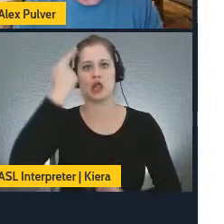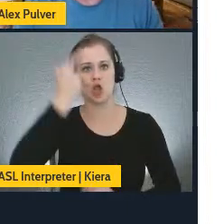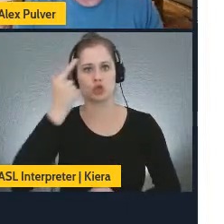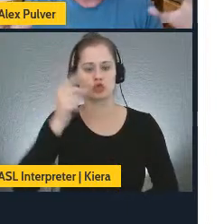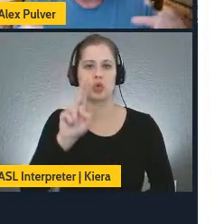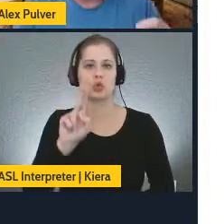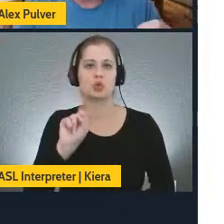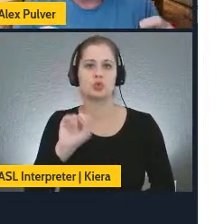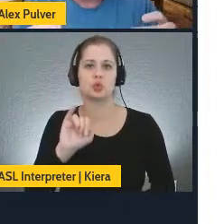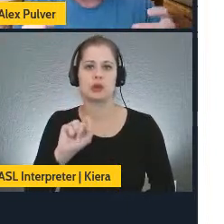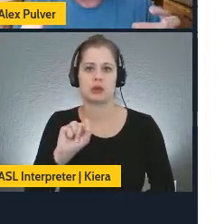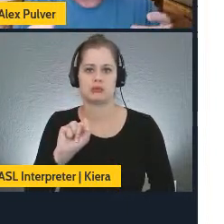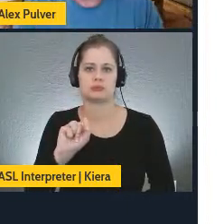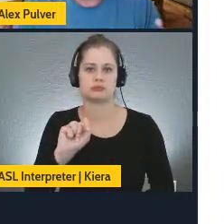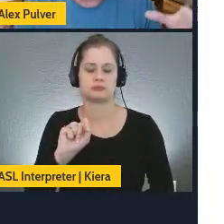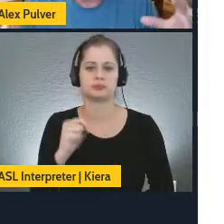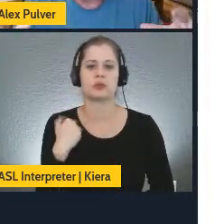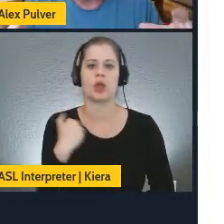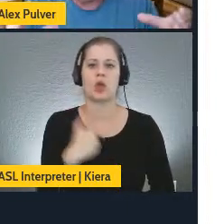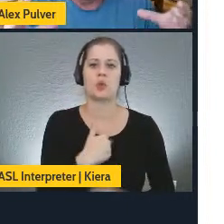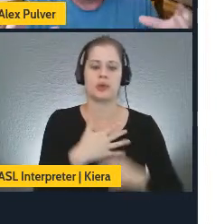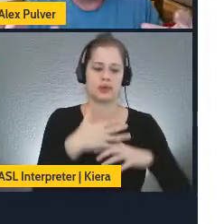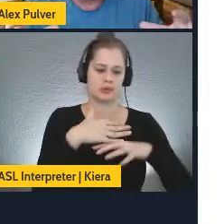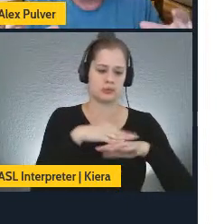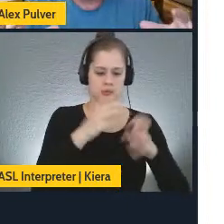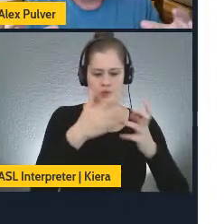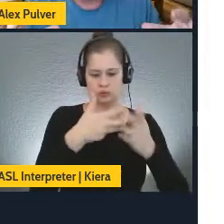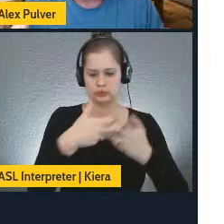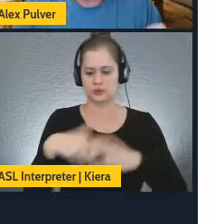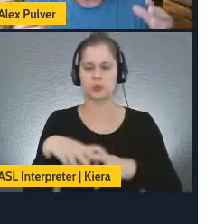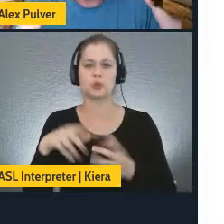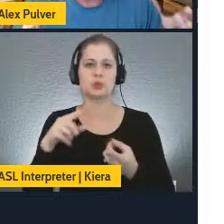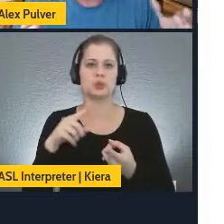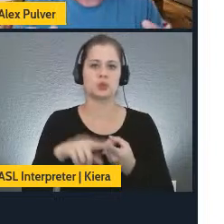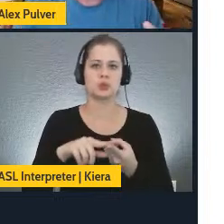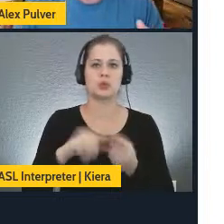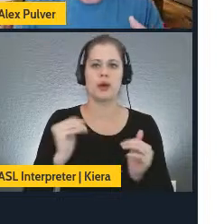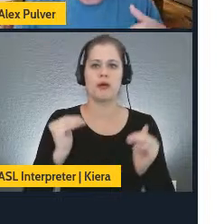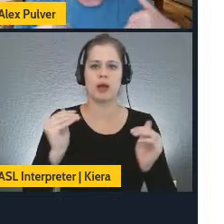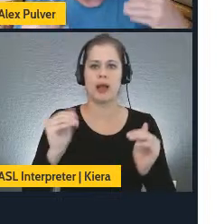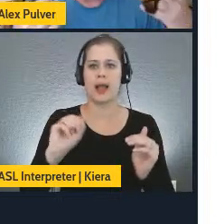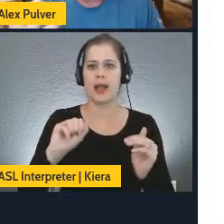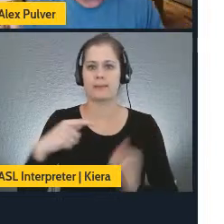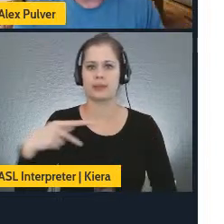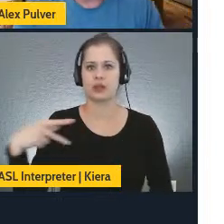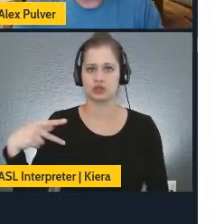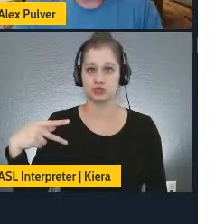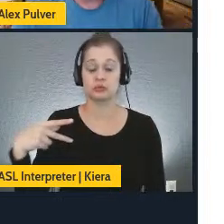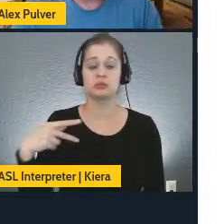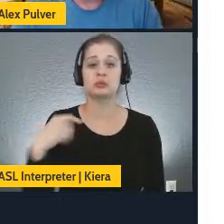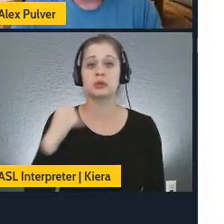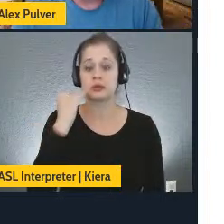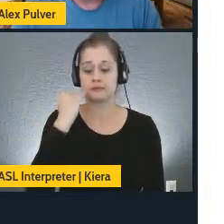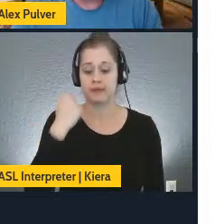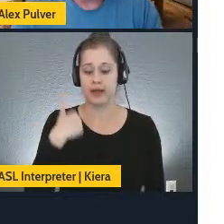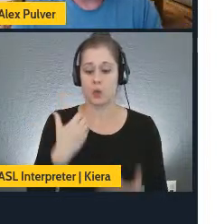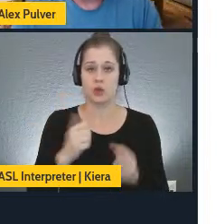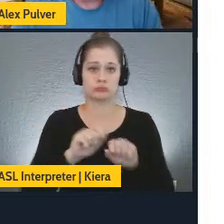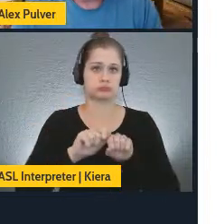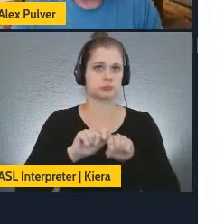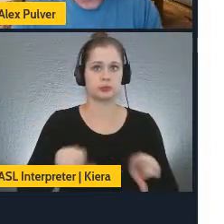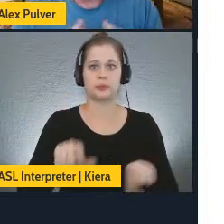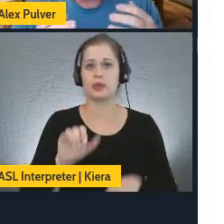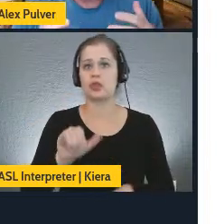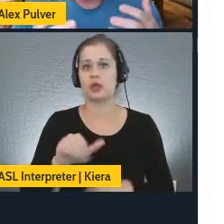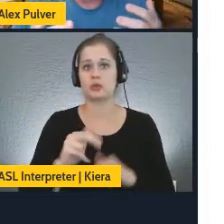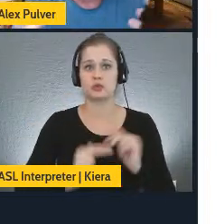we compose them into a higher order application. And here, if I want to do a deployment of those constructs,